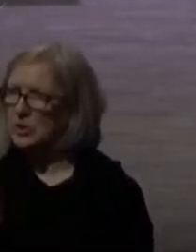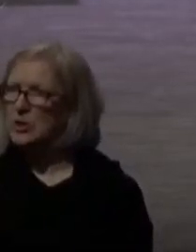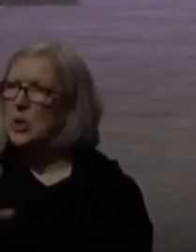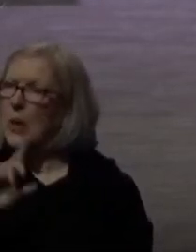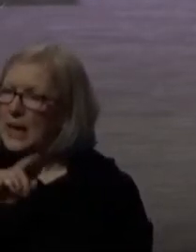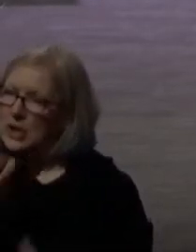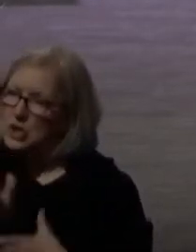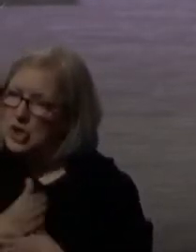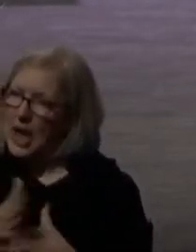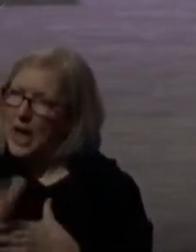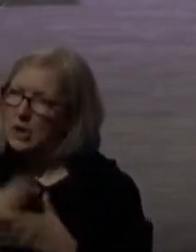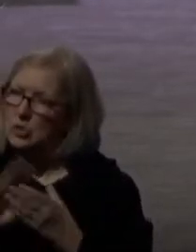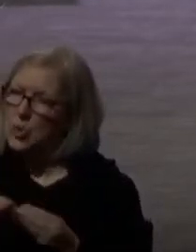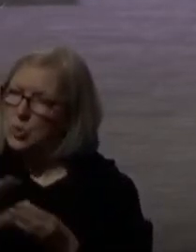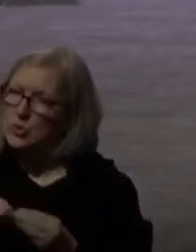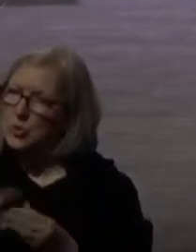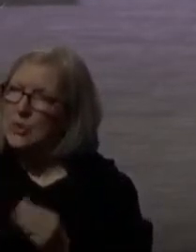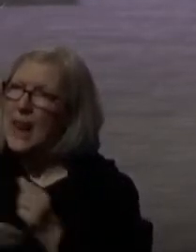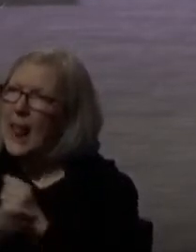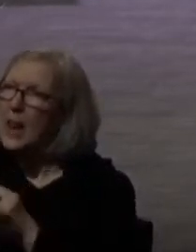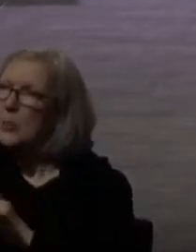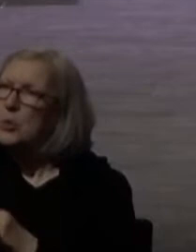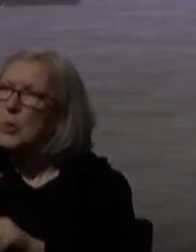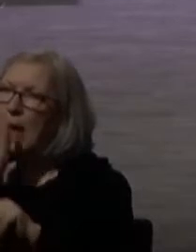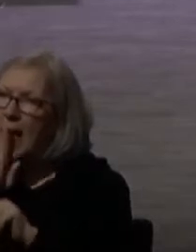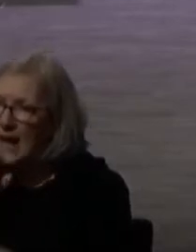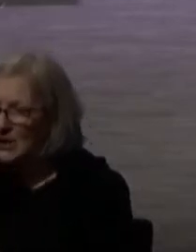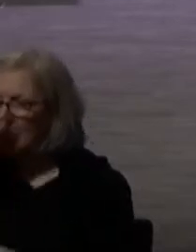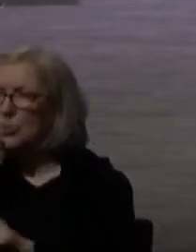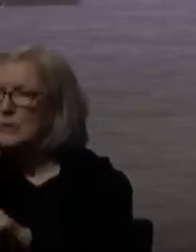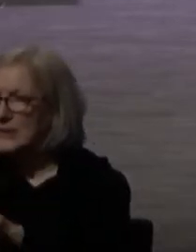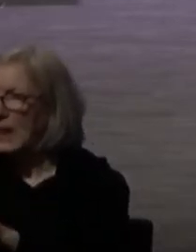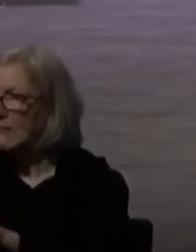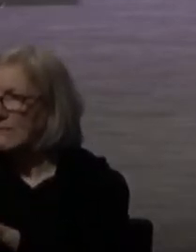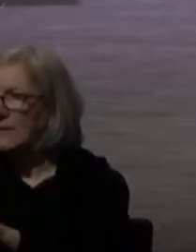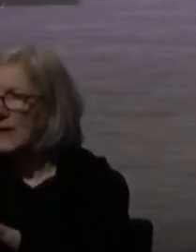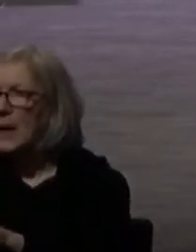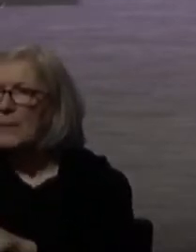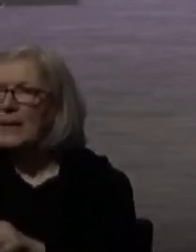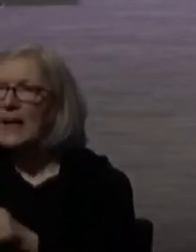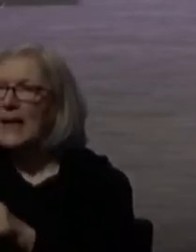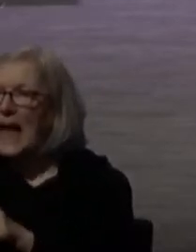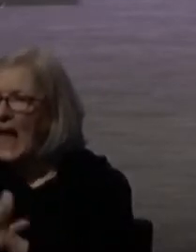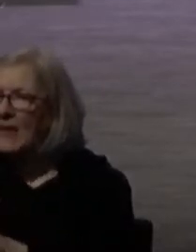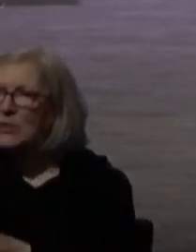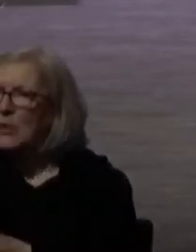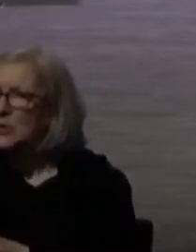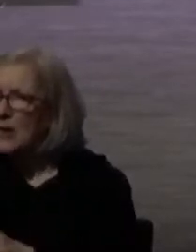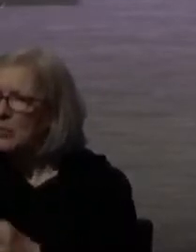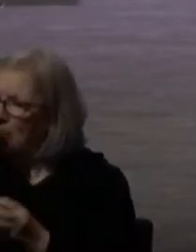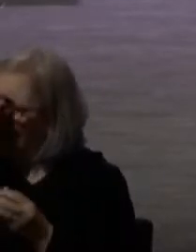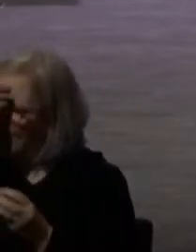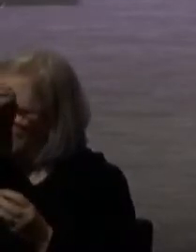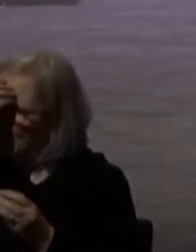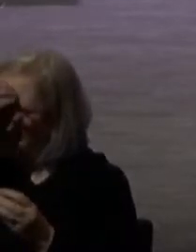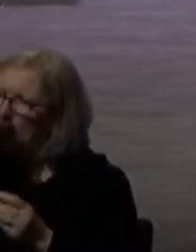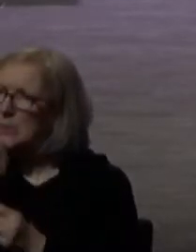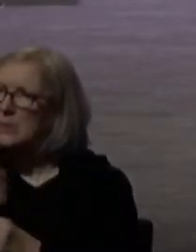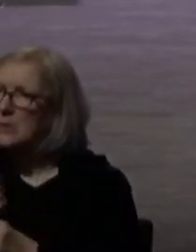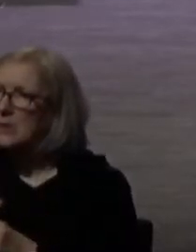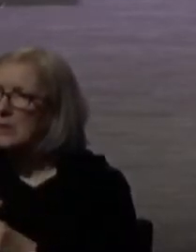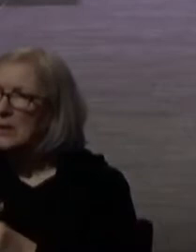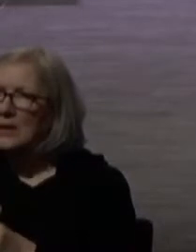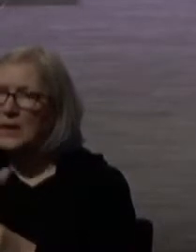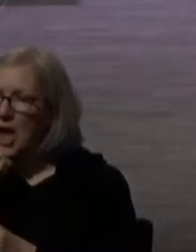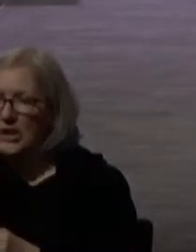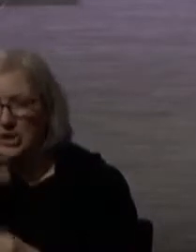yourself. But like every important question, you've got to enter into it thoughtfully. Don't just walk